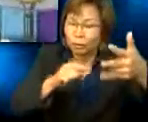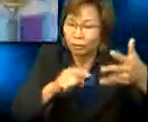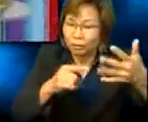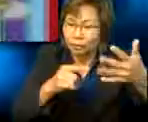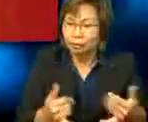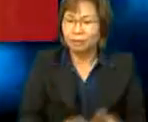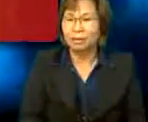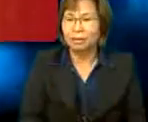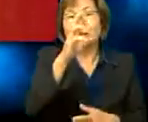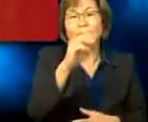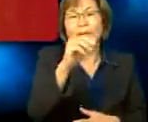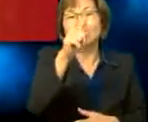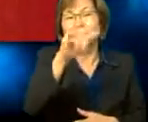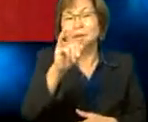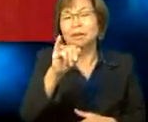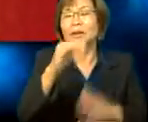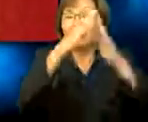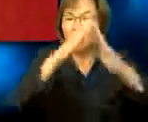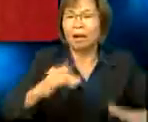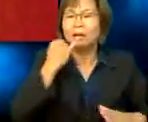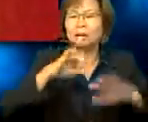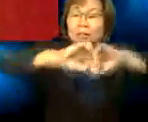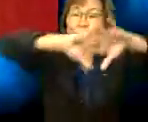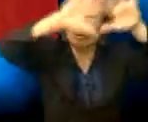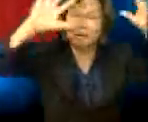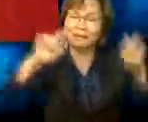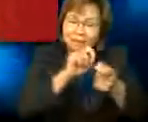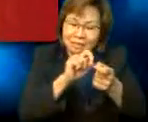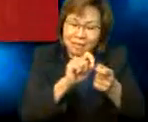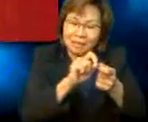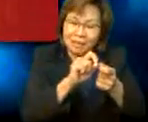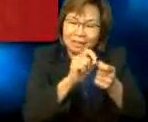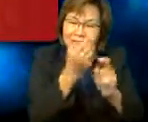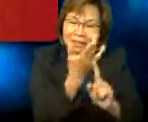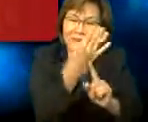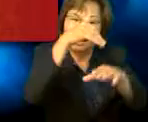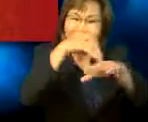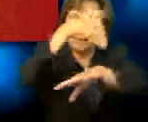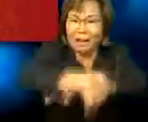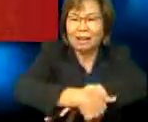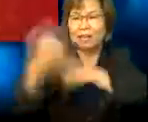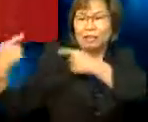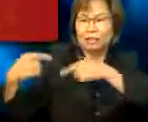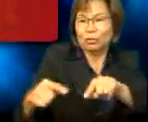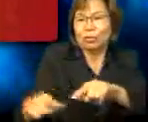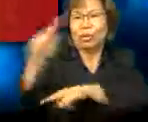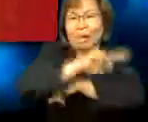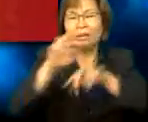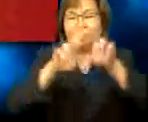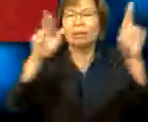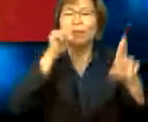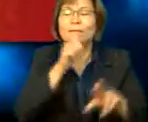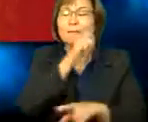one? Ramli's house is brightly lit at night during Hari